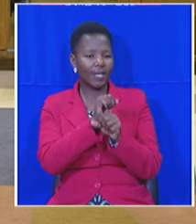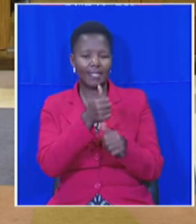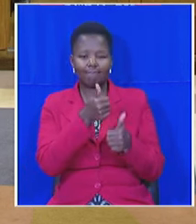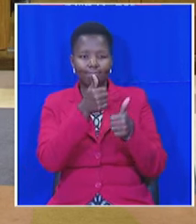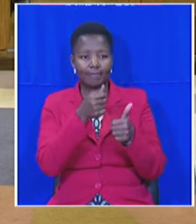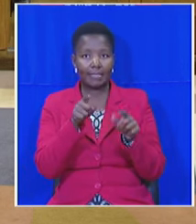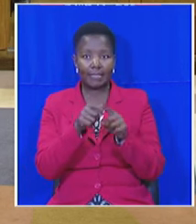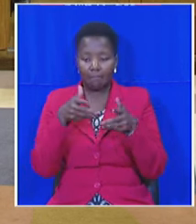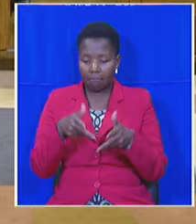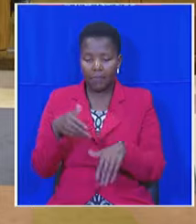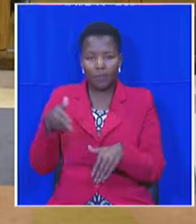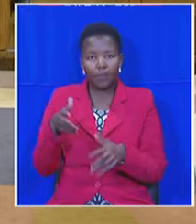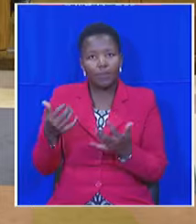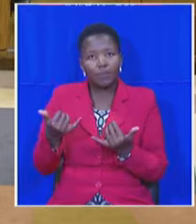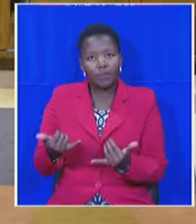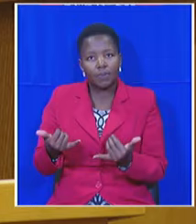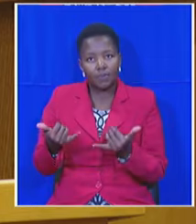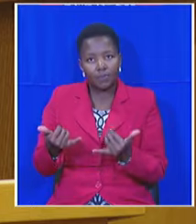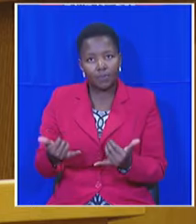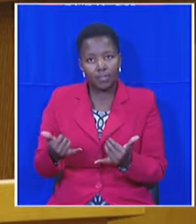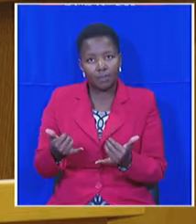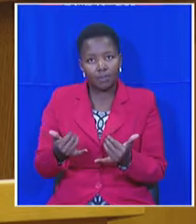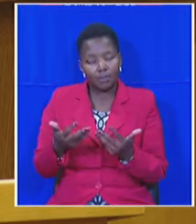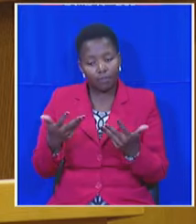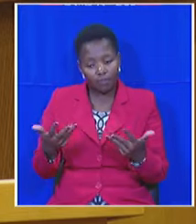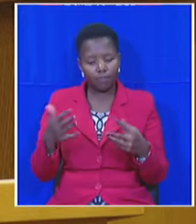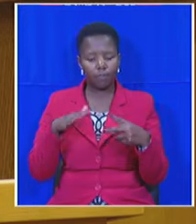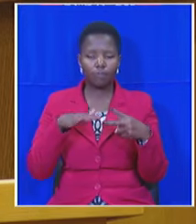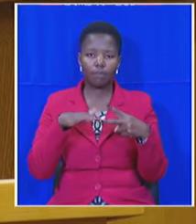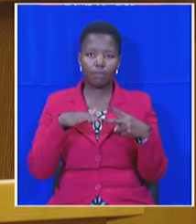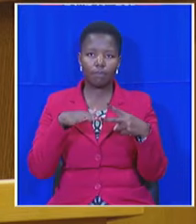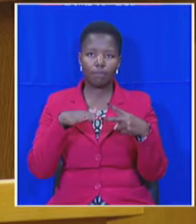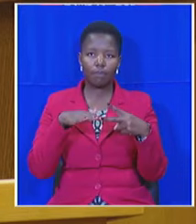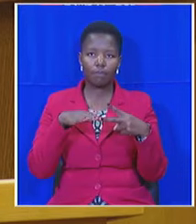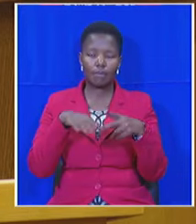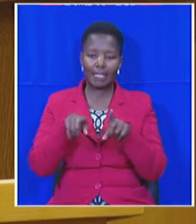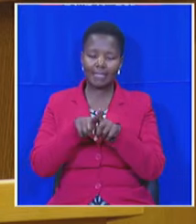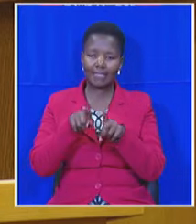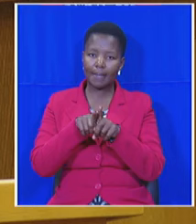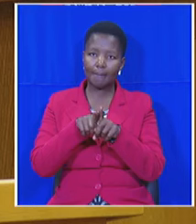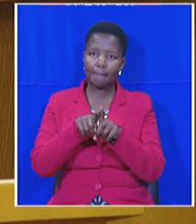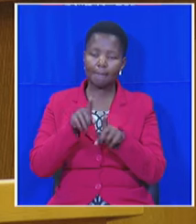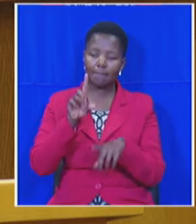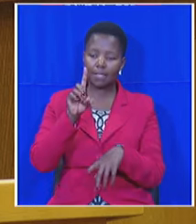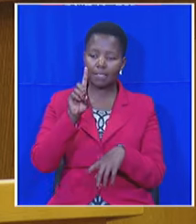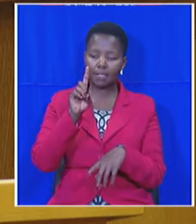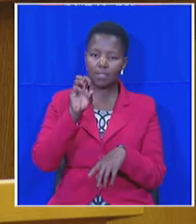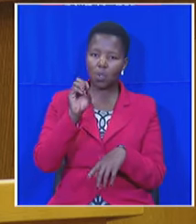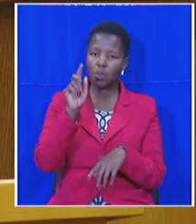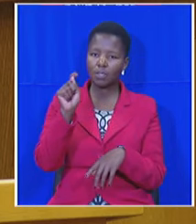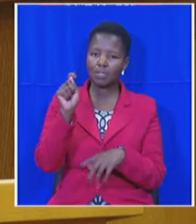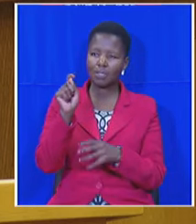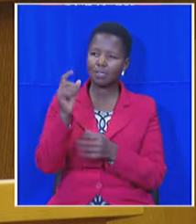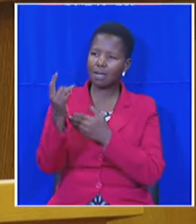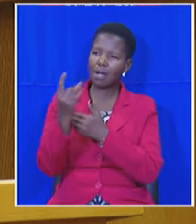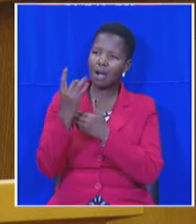here, and the disappointing lack of guidance expected from the DOT has led to a despondent situation in